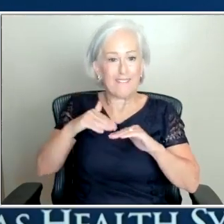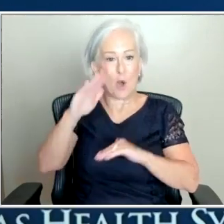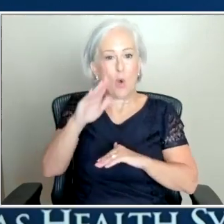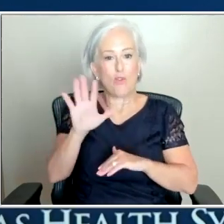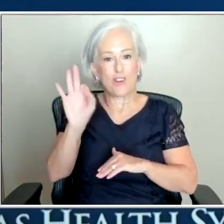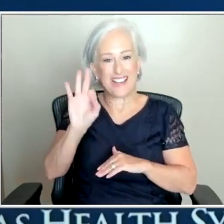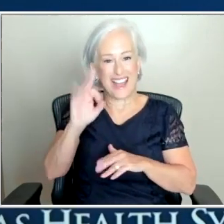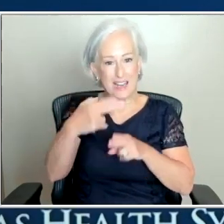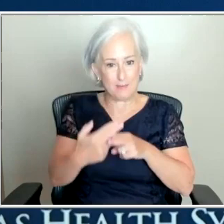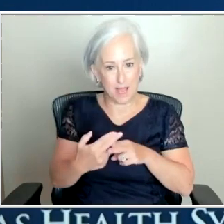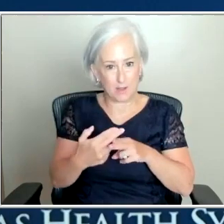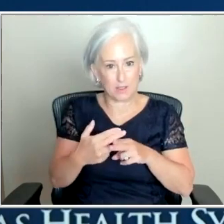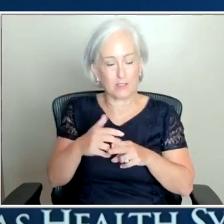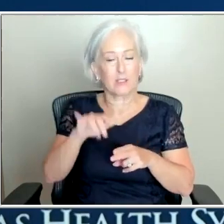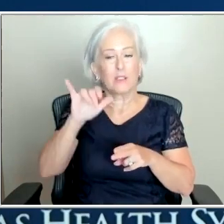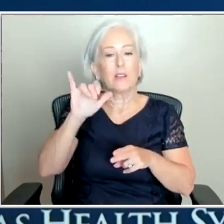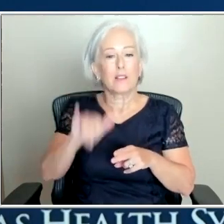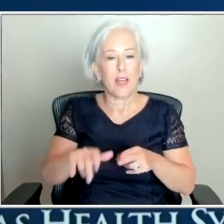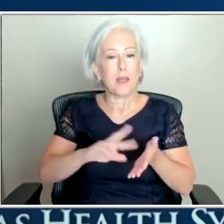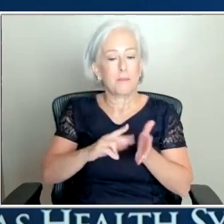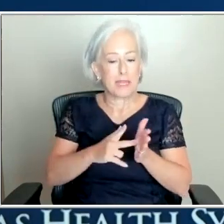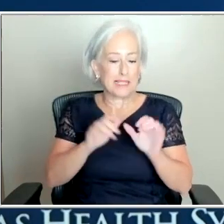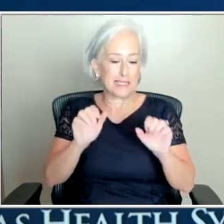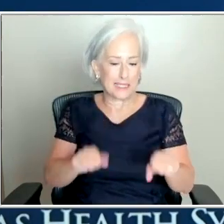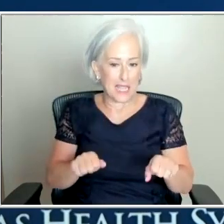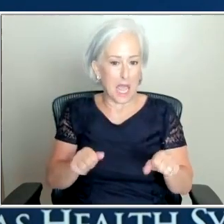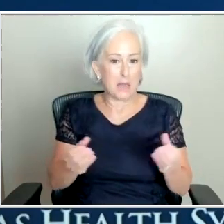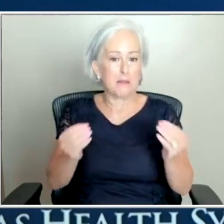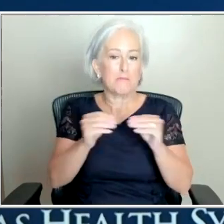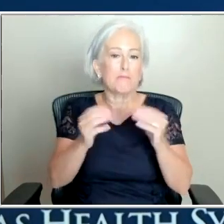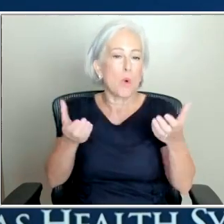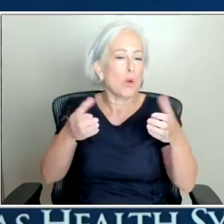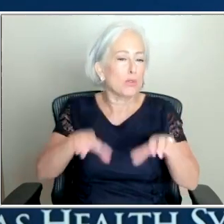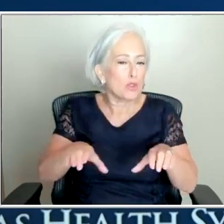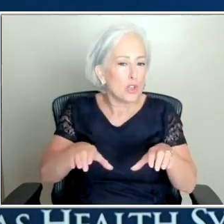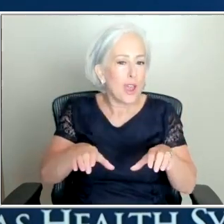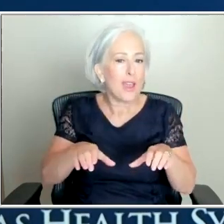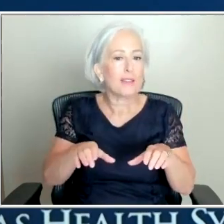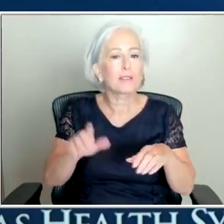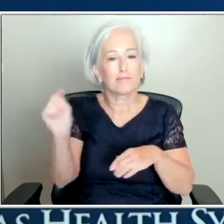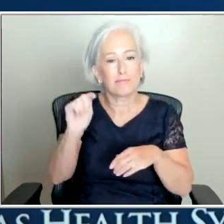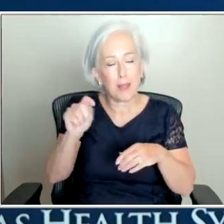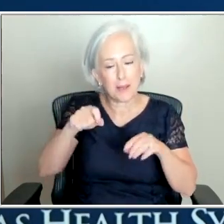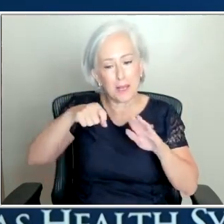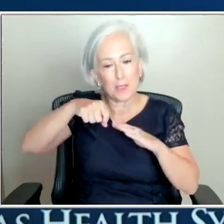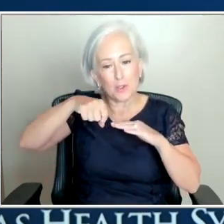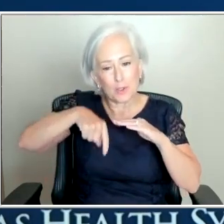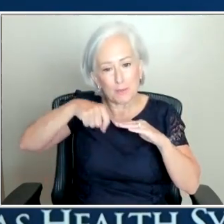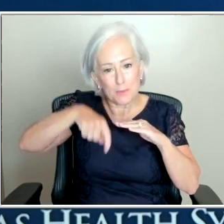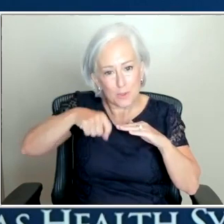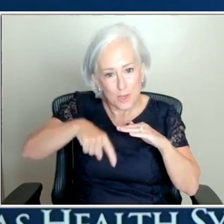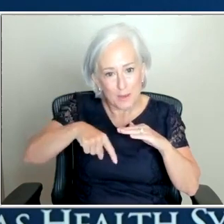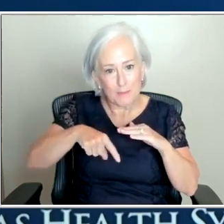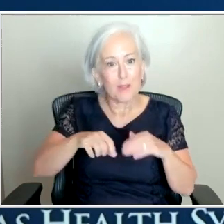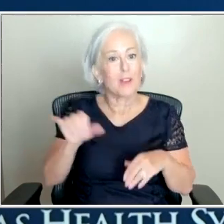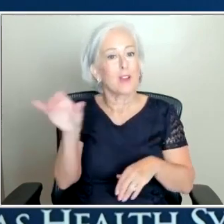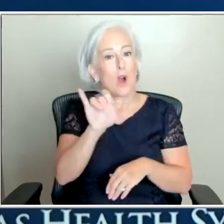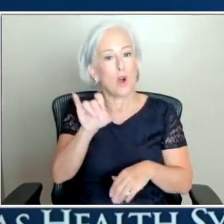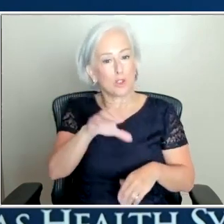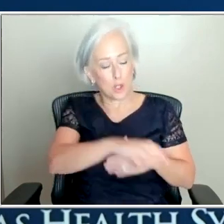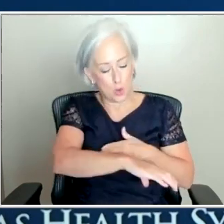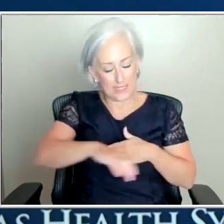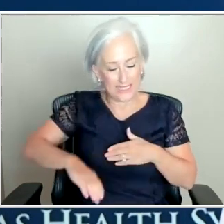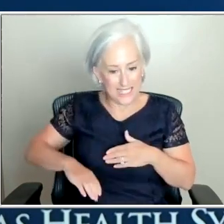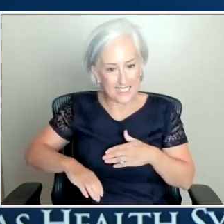the risk of developing urine leakage or bowel leakage. But C-section, you also carried that baby for 9 months against your